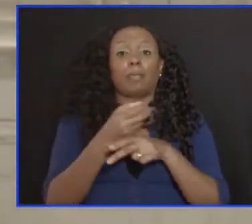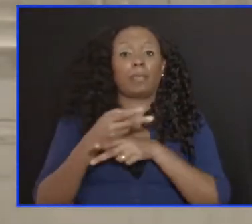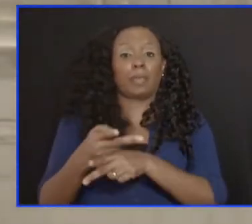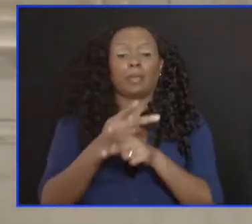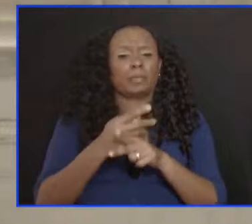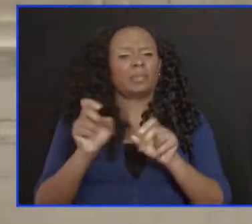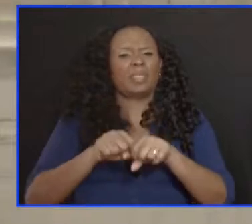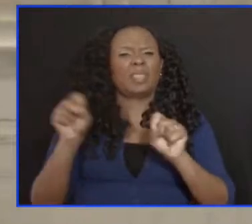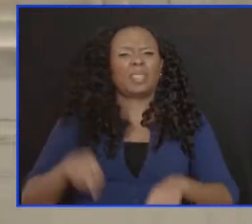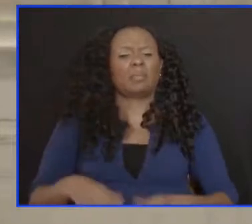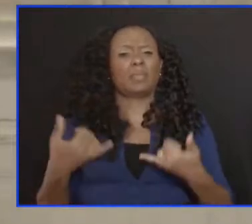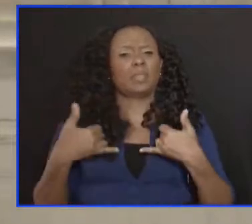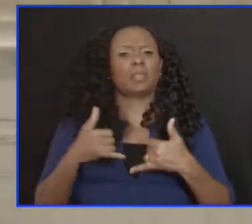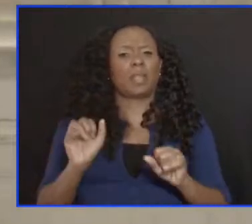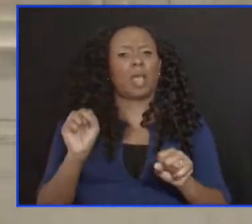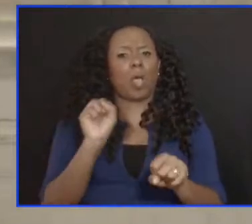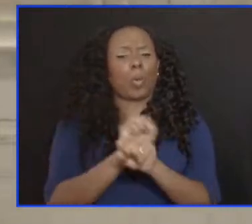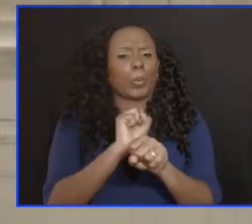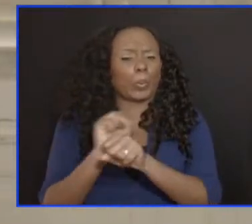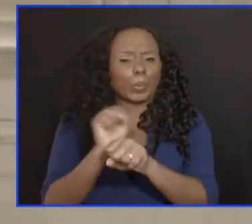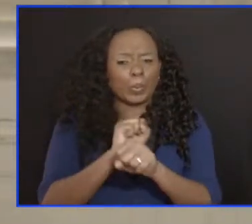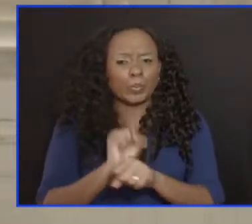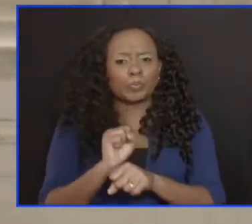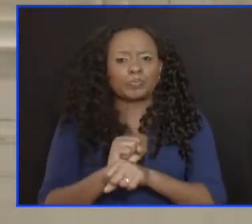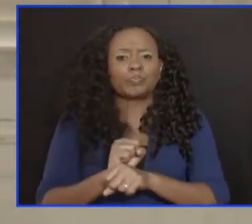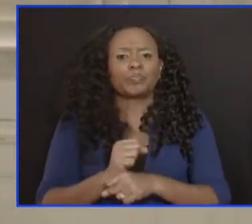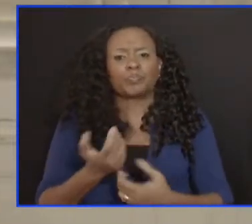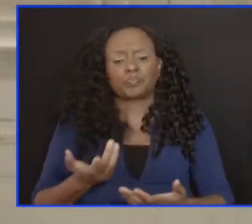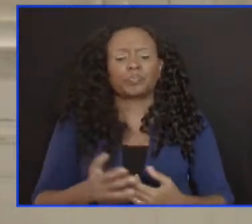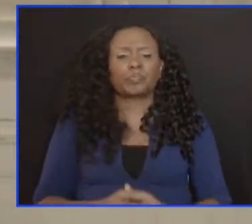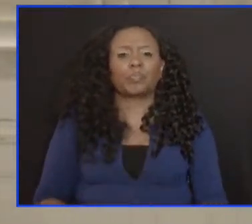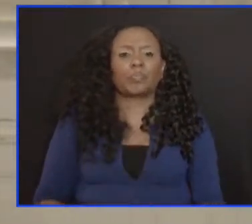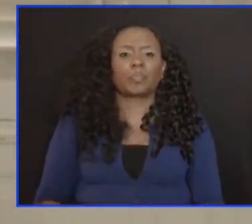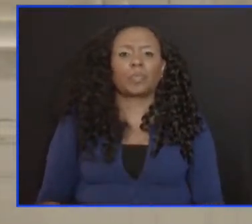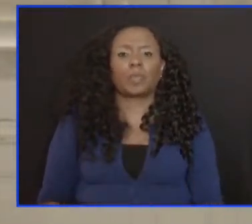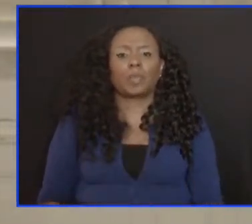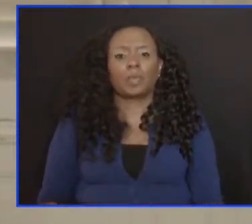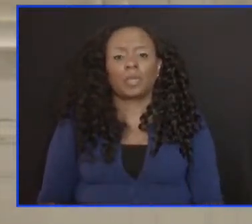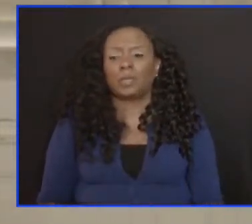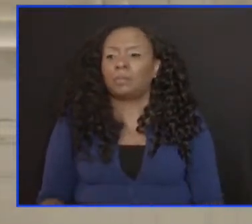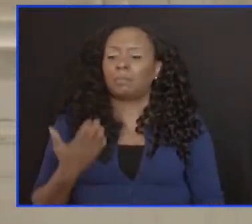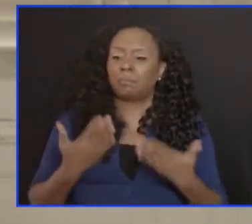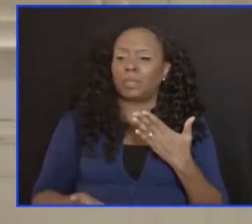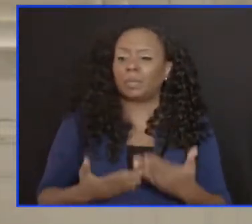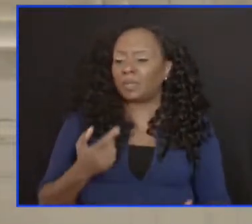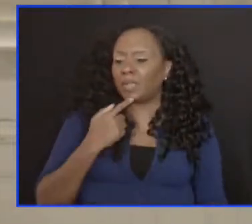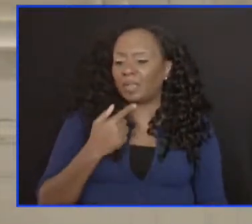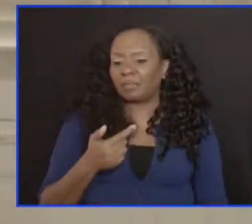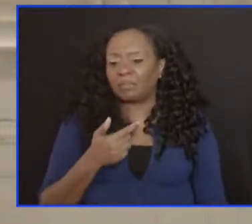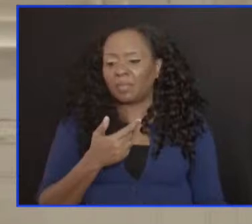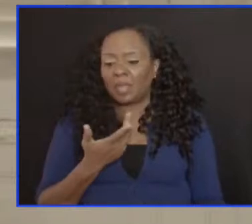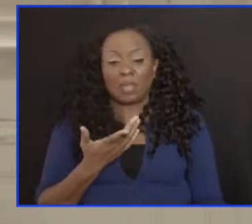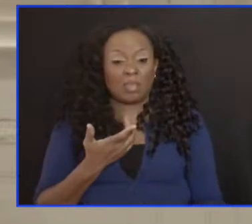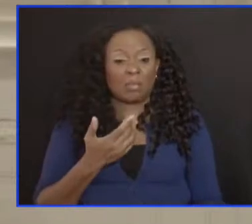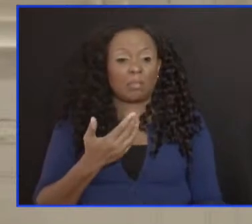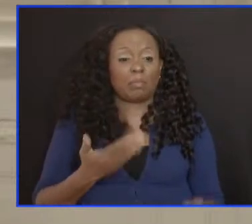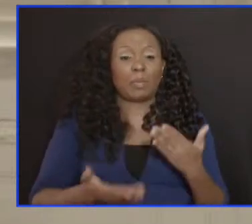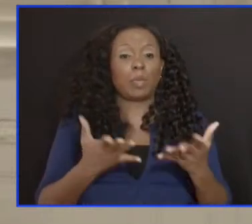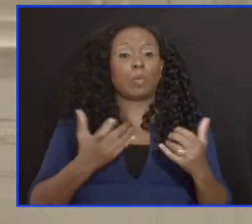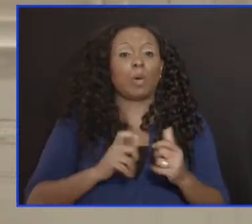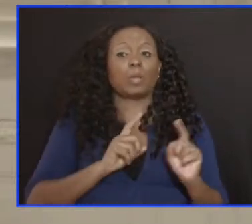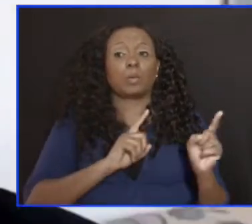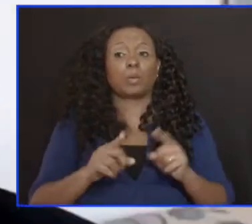allow for that to happen. So I don't think you need to say, okay, well, I don't want to take them here, I don't want to take them there. Get them assessed.